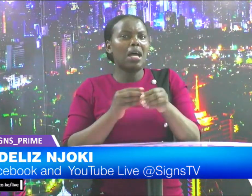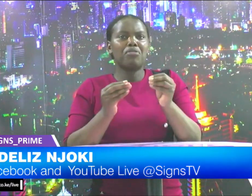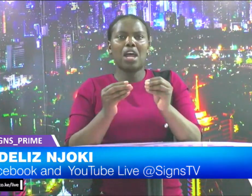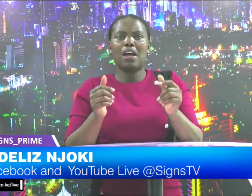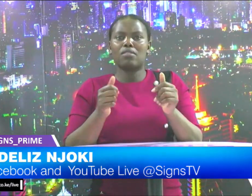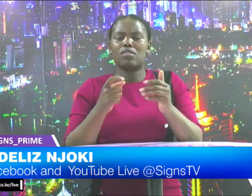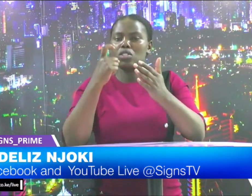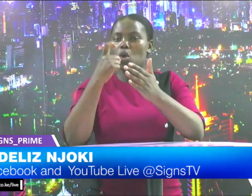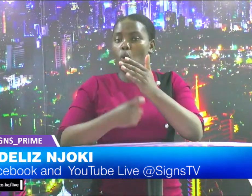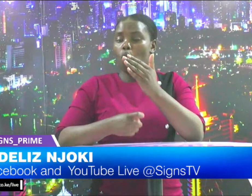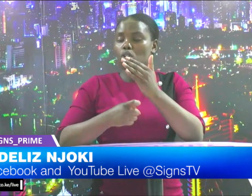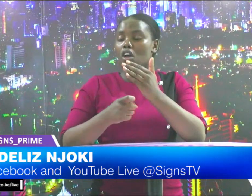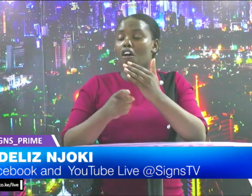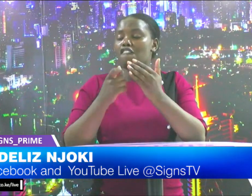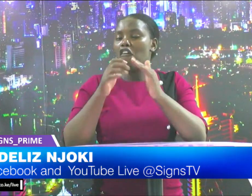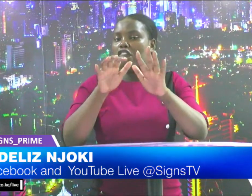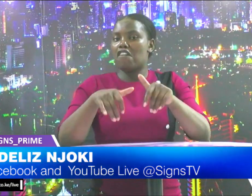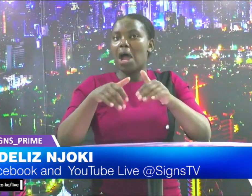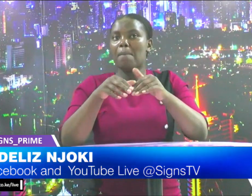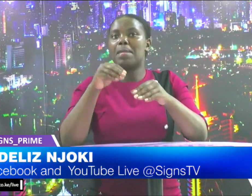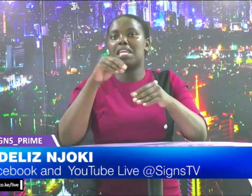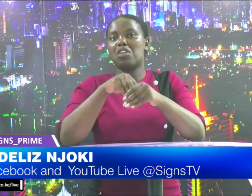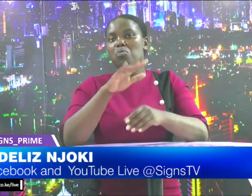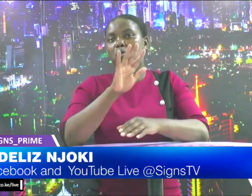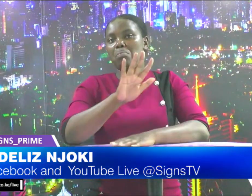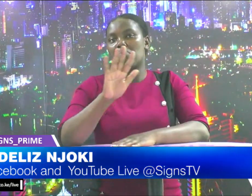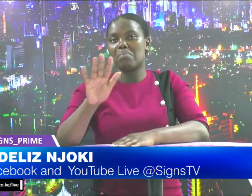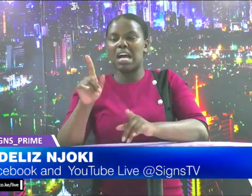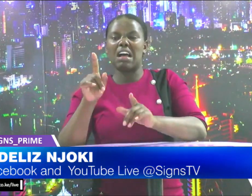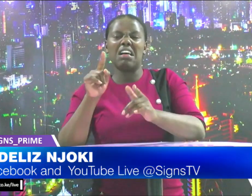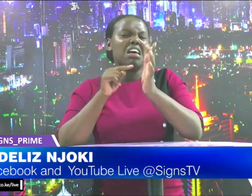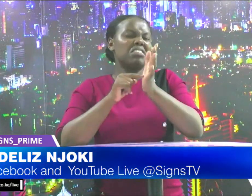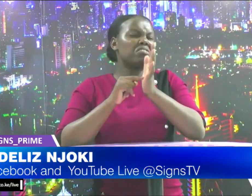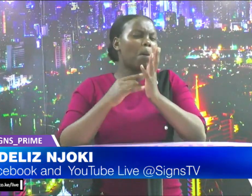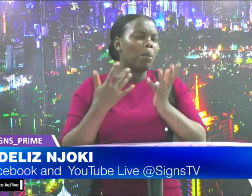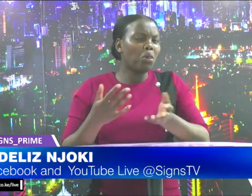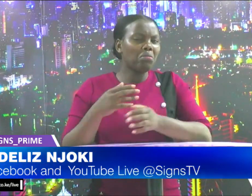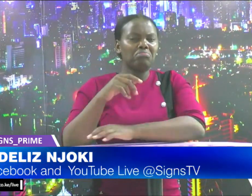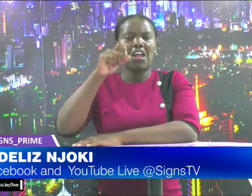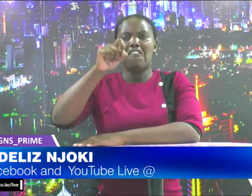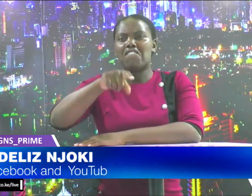the cost of farming inputs such as